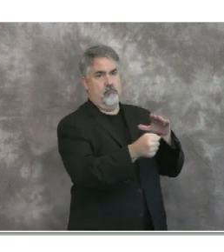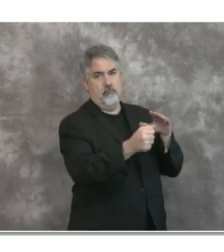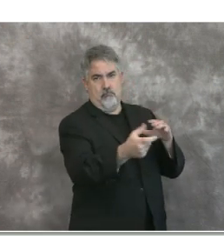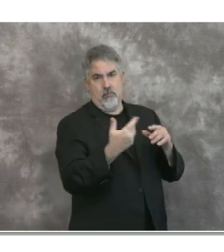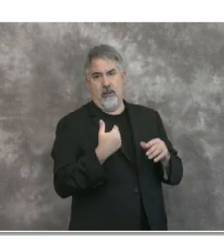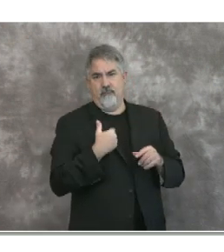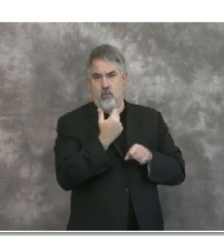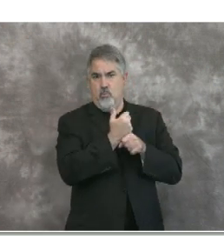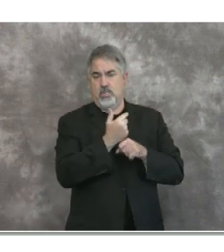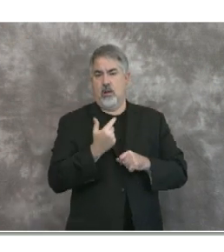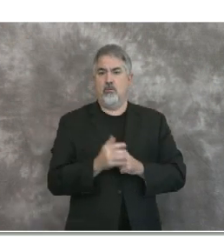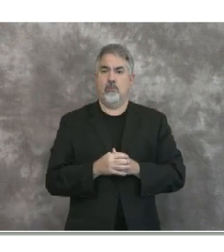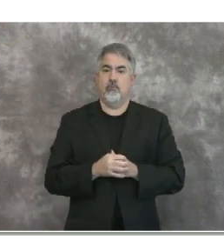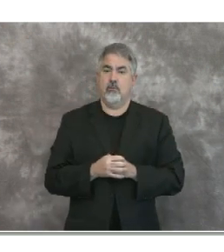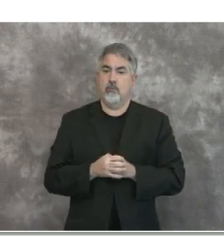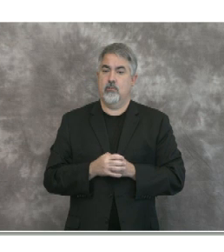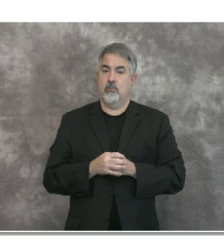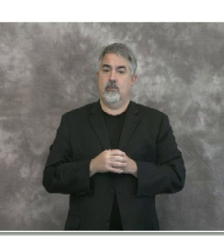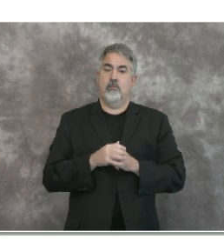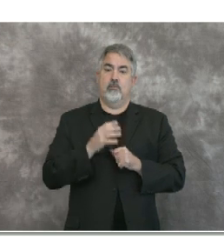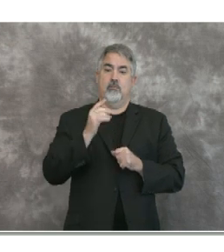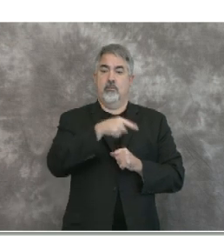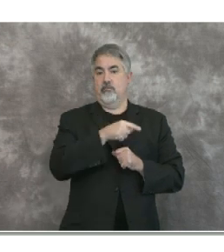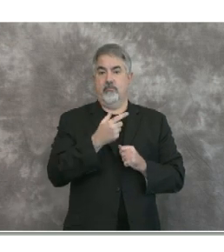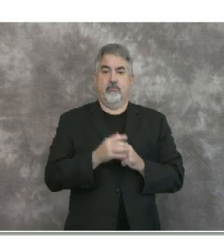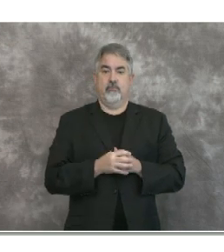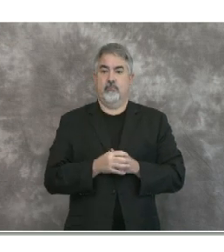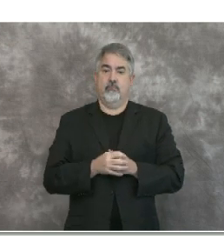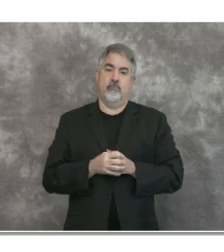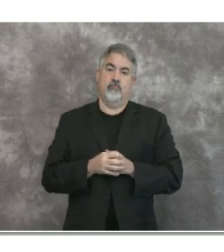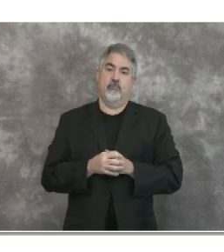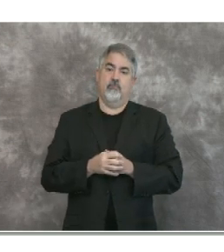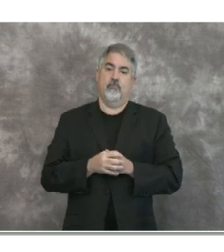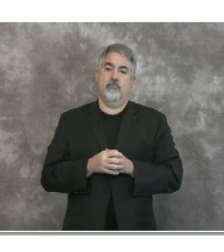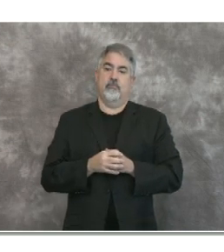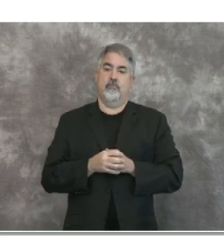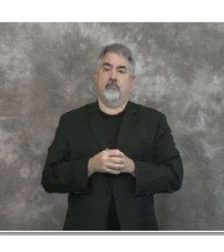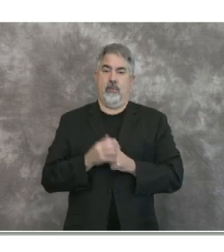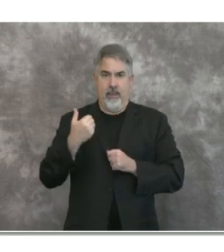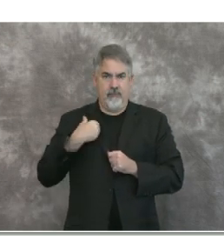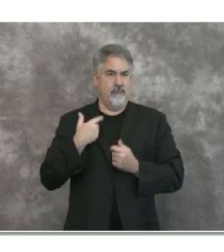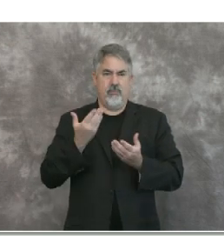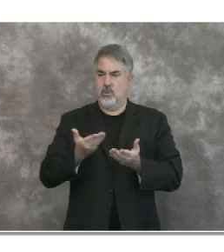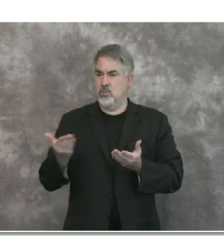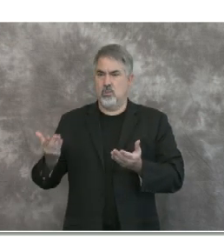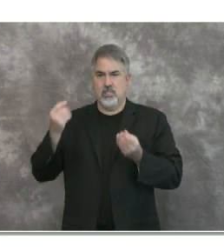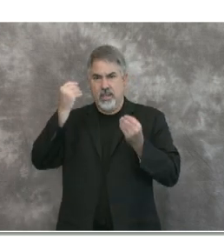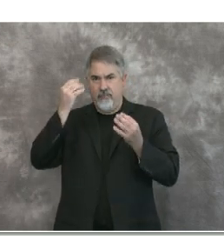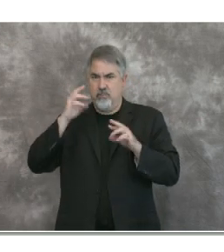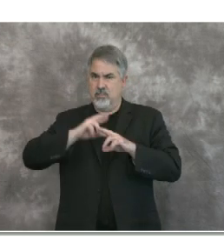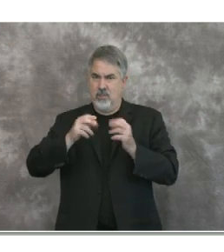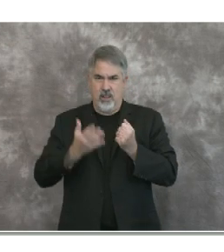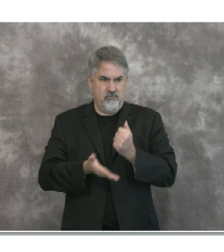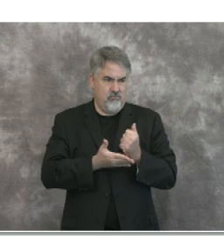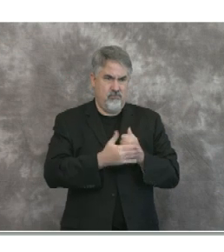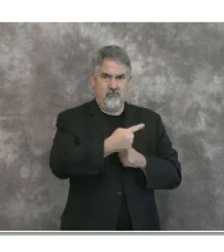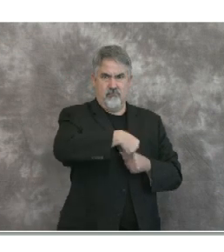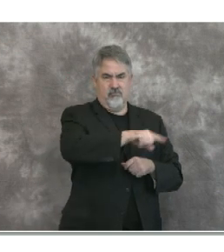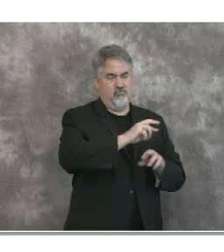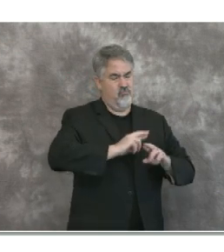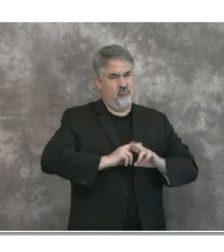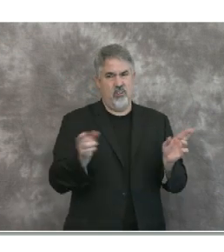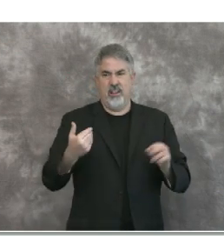that they are sharing that with their patients who might need that service. Next slide, you're going to see, this is the